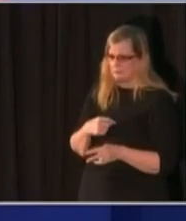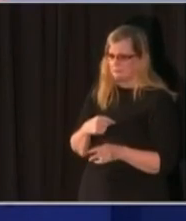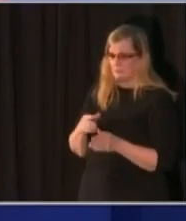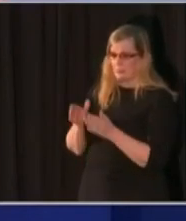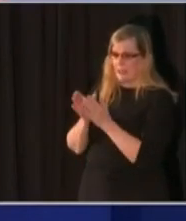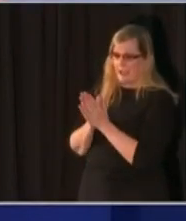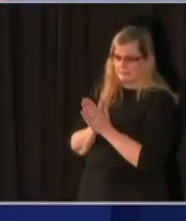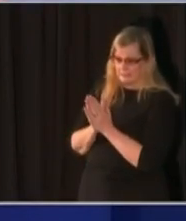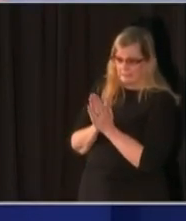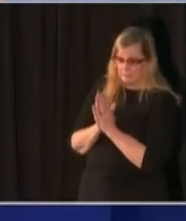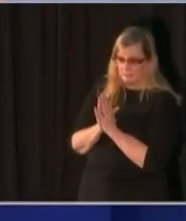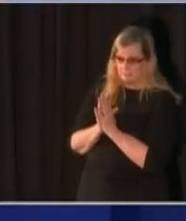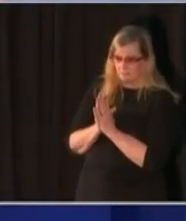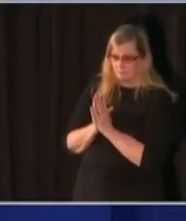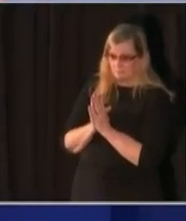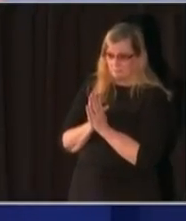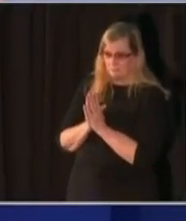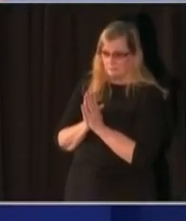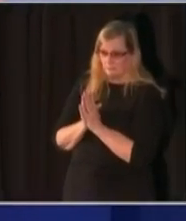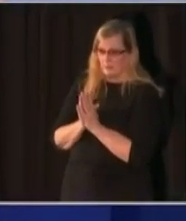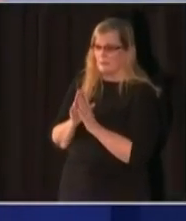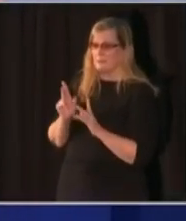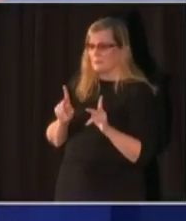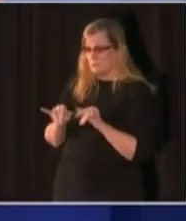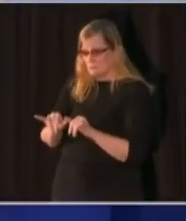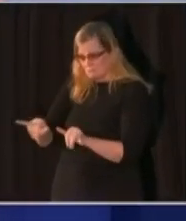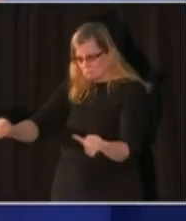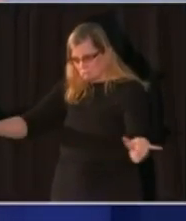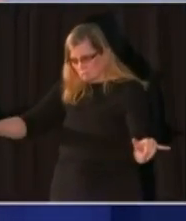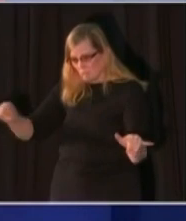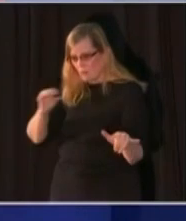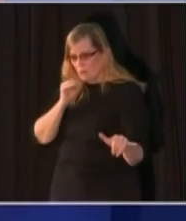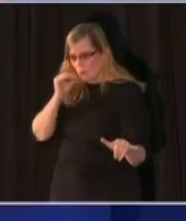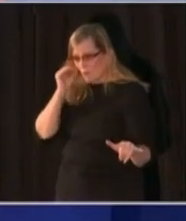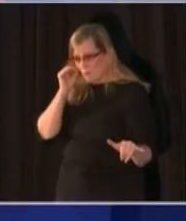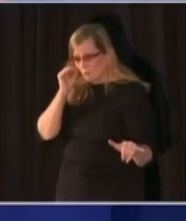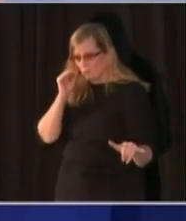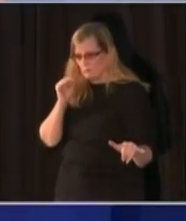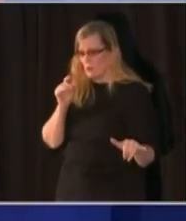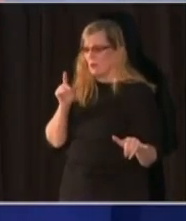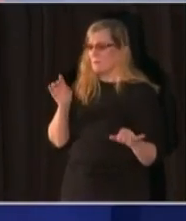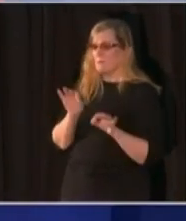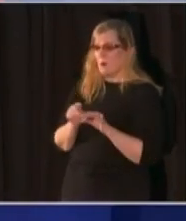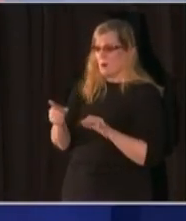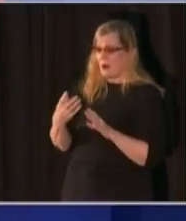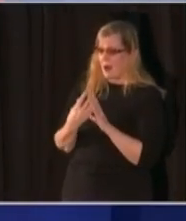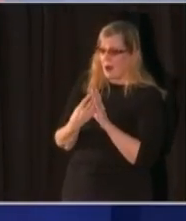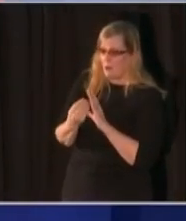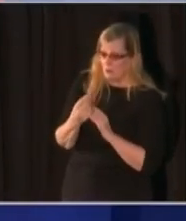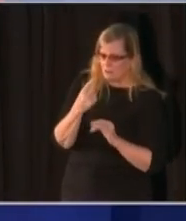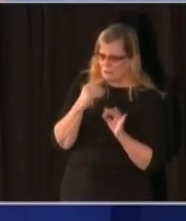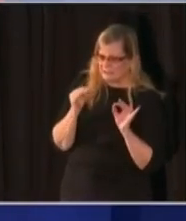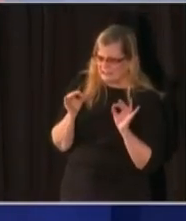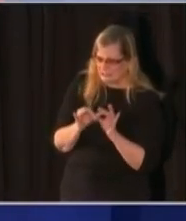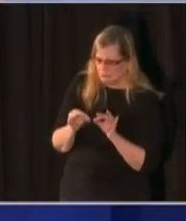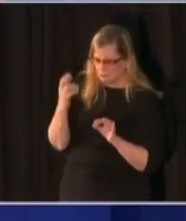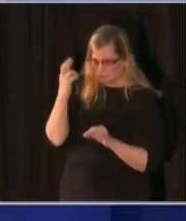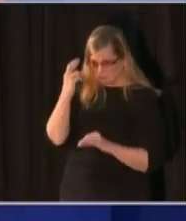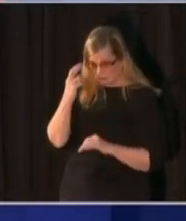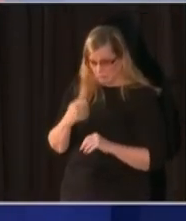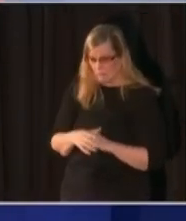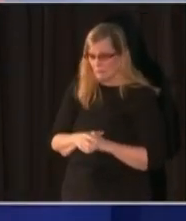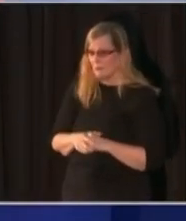to stay home and only go out for essential services. And as we know, more people are